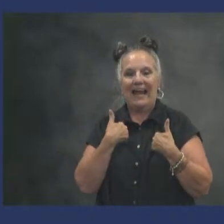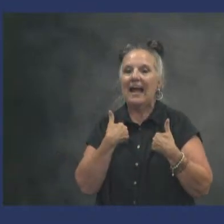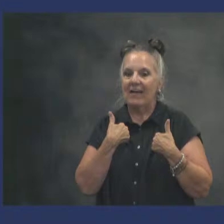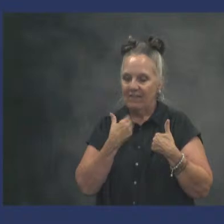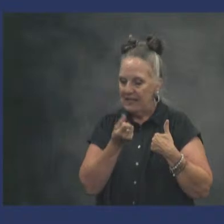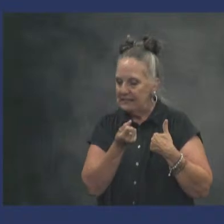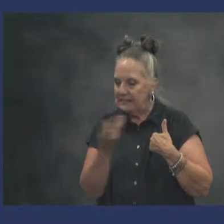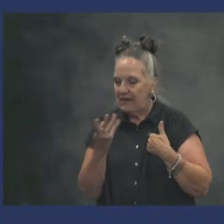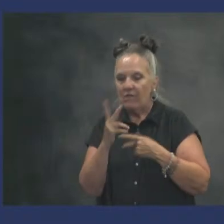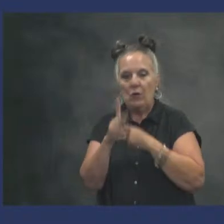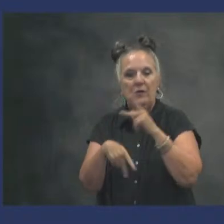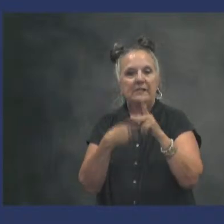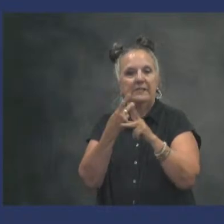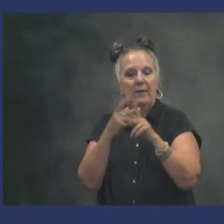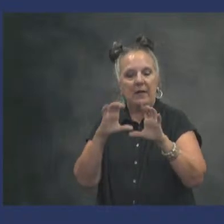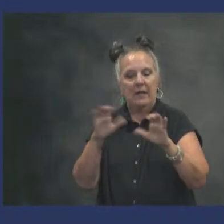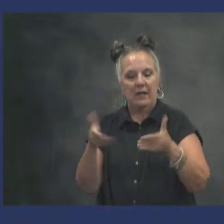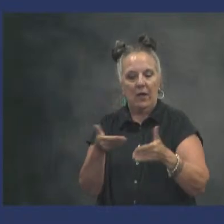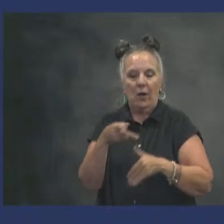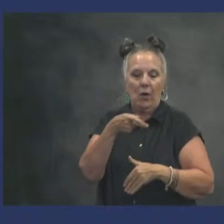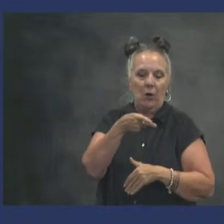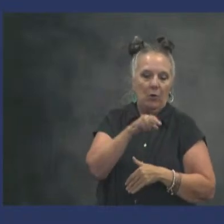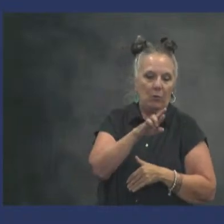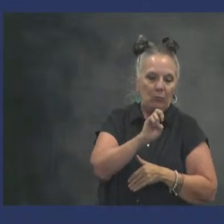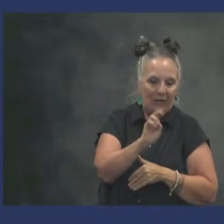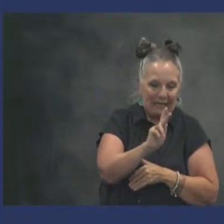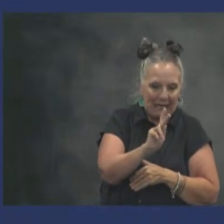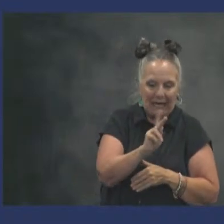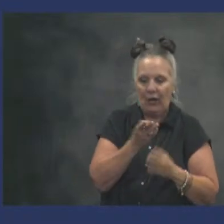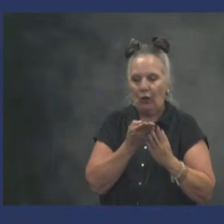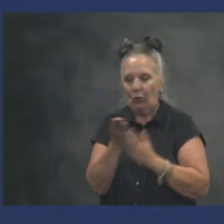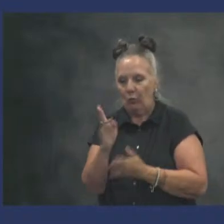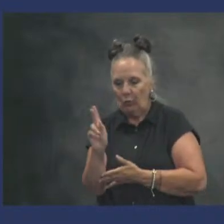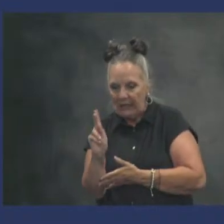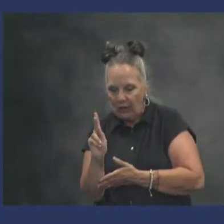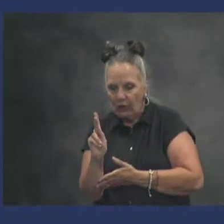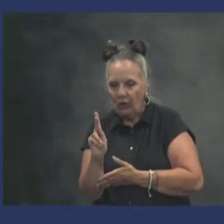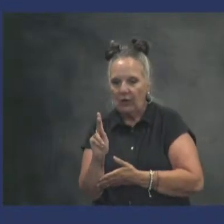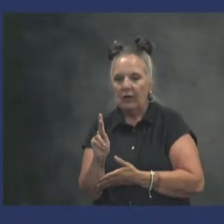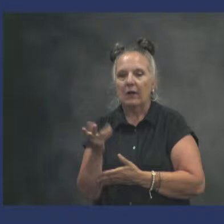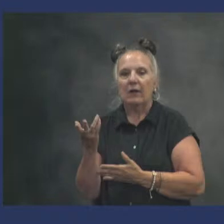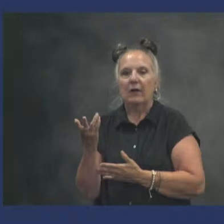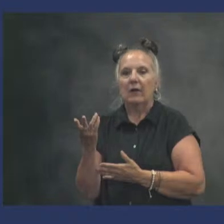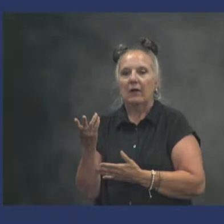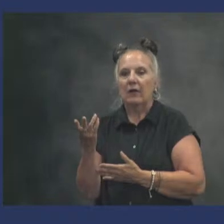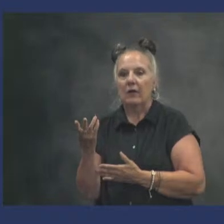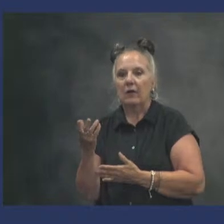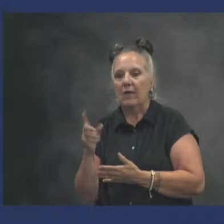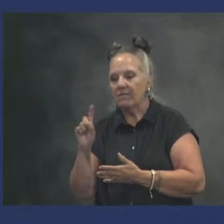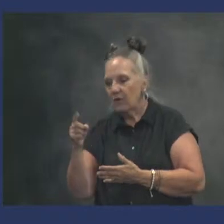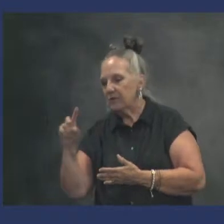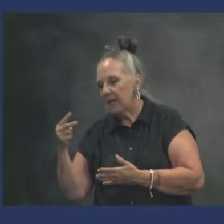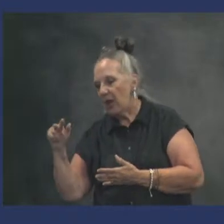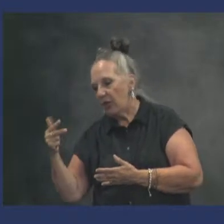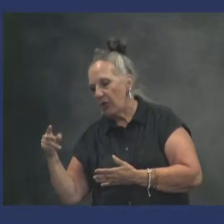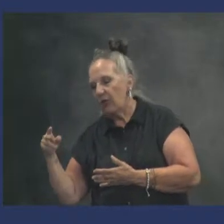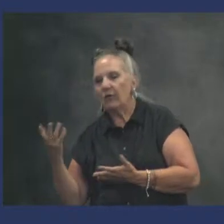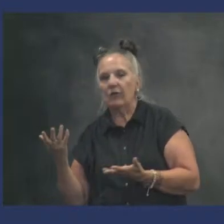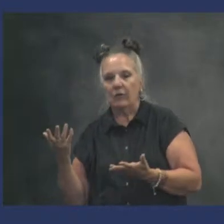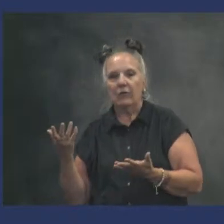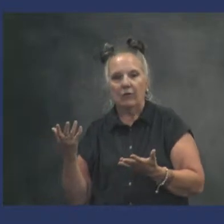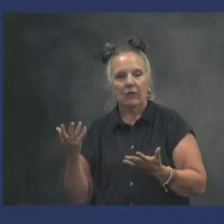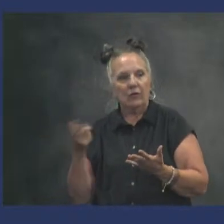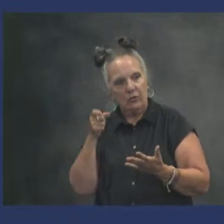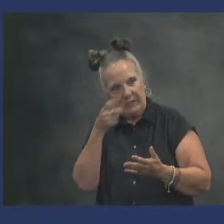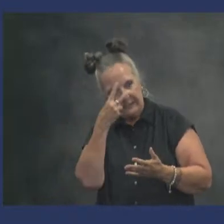classroom types in this building, from the pre-K through kindergarten, the primary and intermediate classrooms. Up